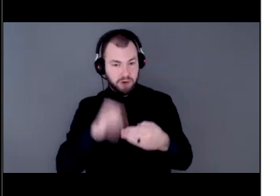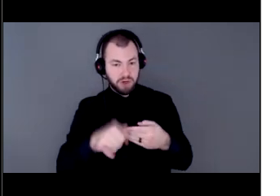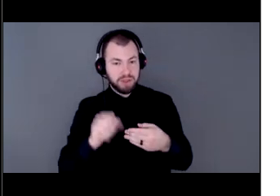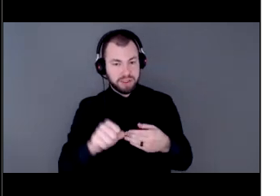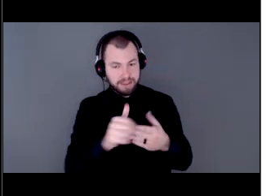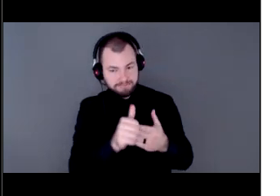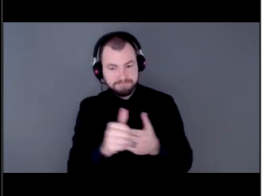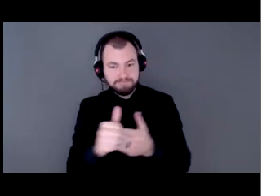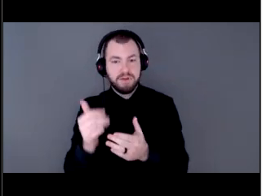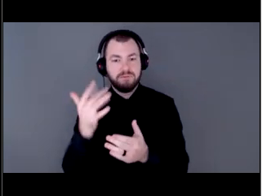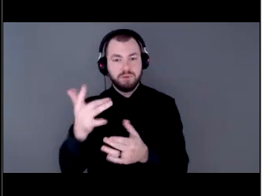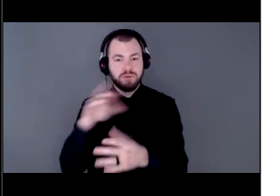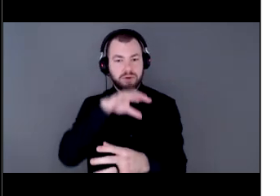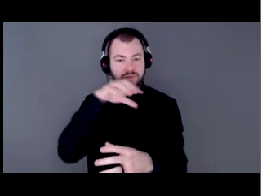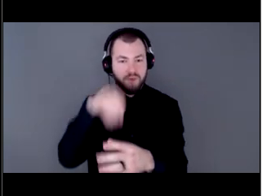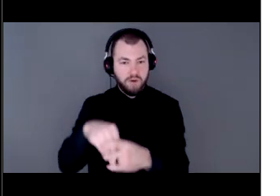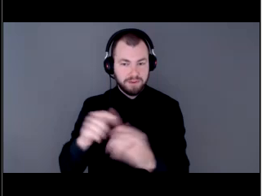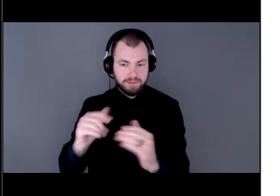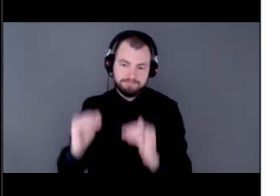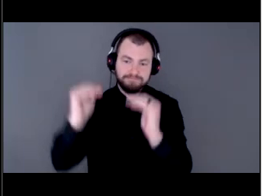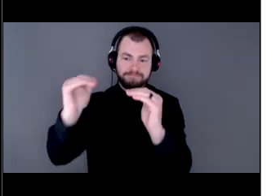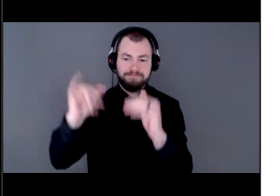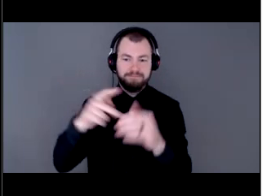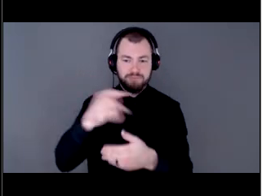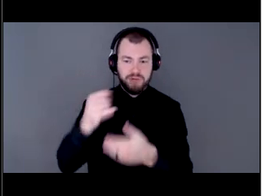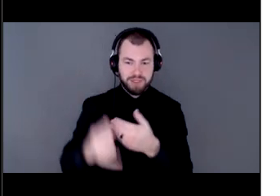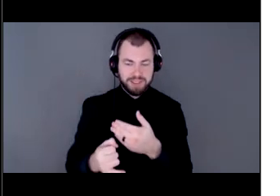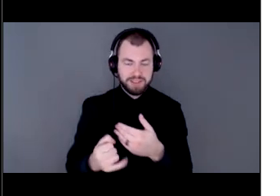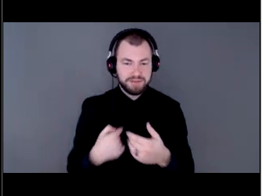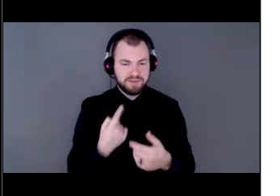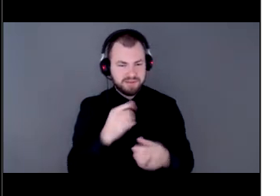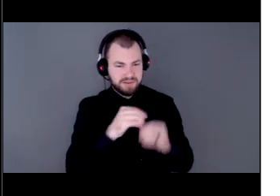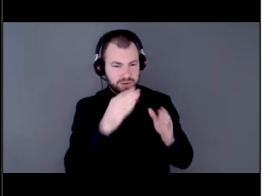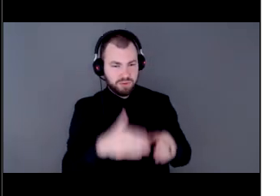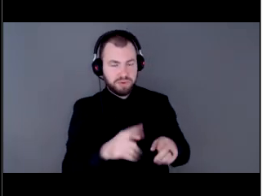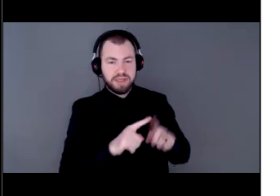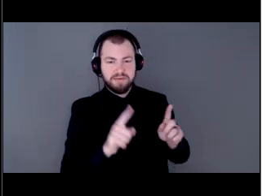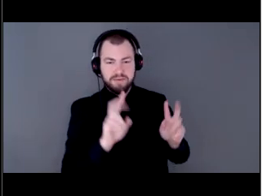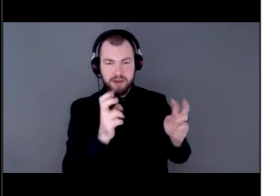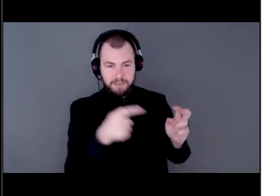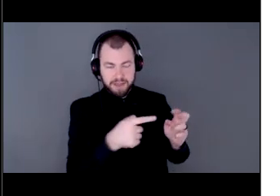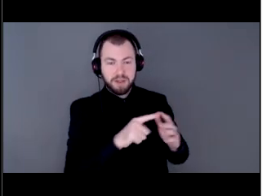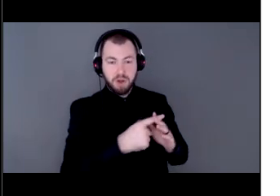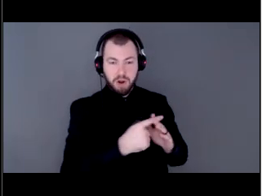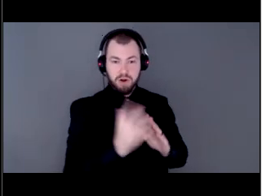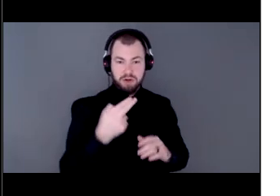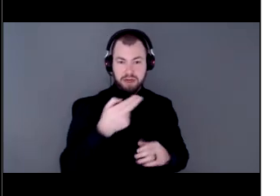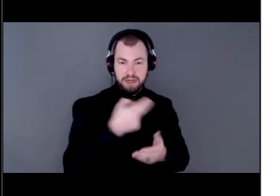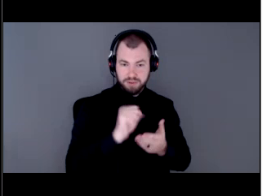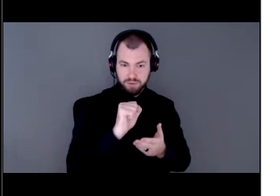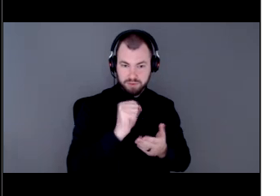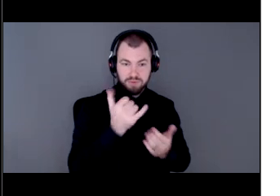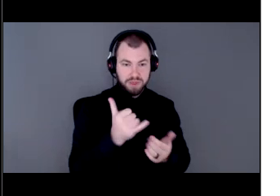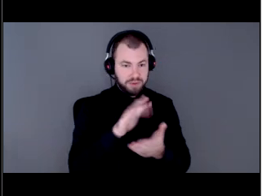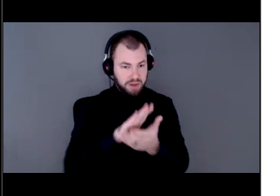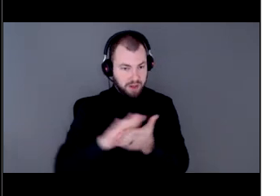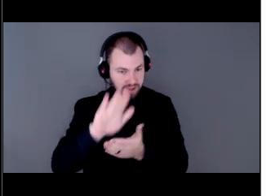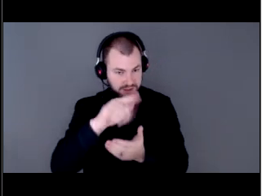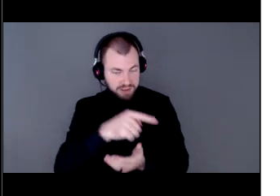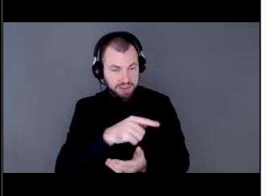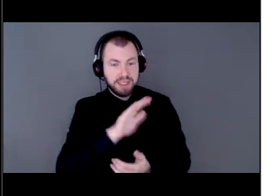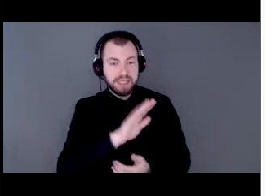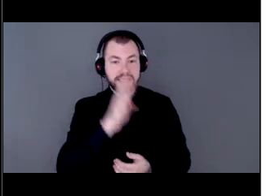in upscaling these projects. We have a student on a different topic who's started in high school and now he's in college, and his invention